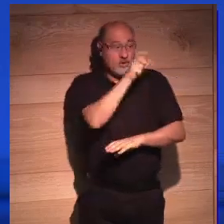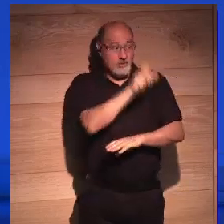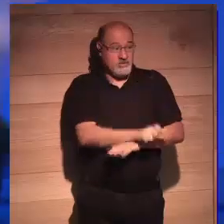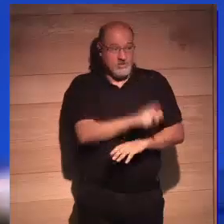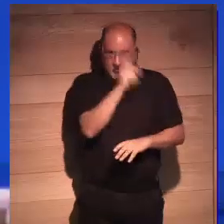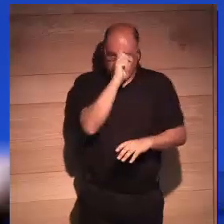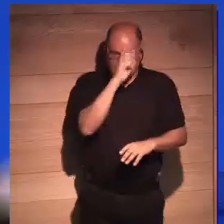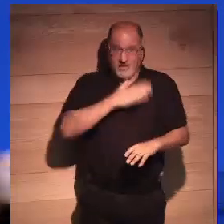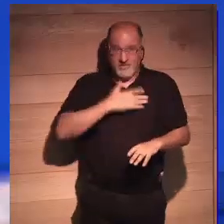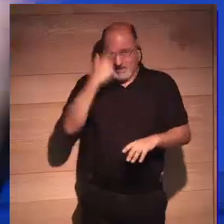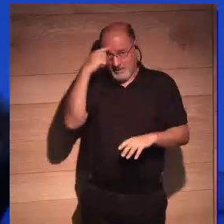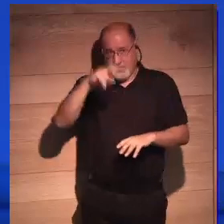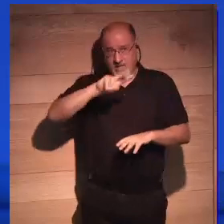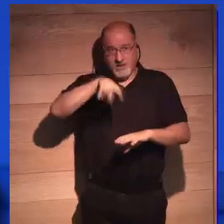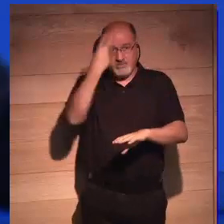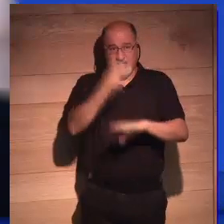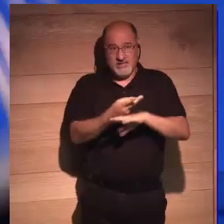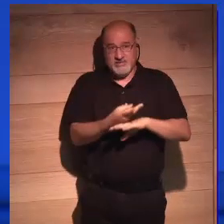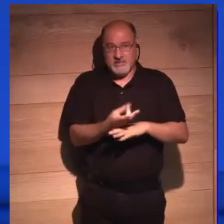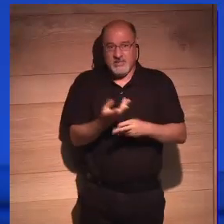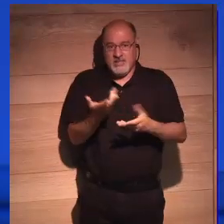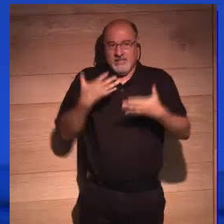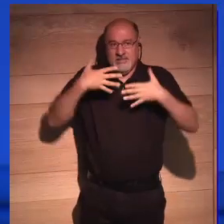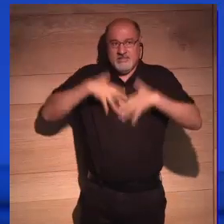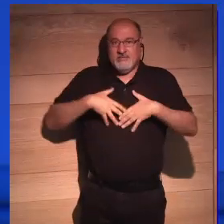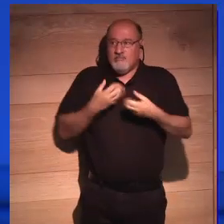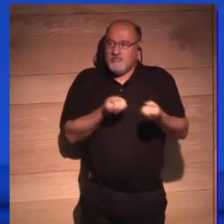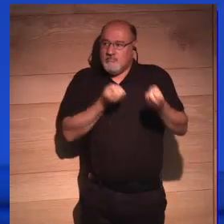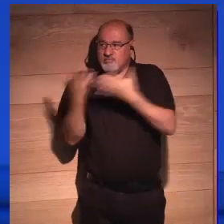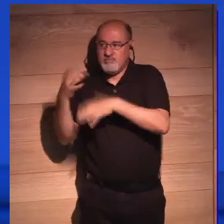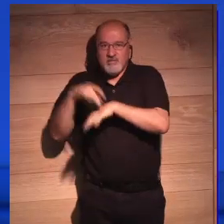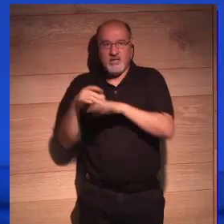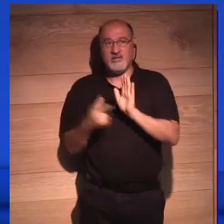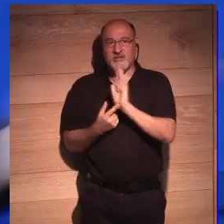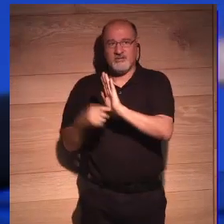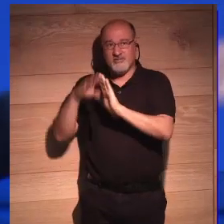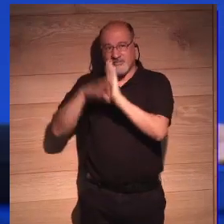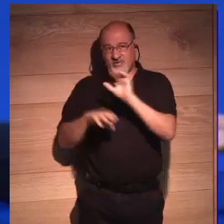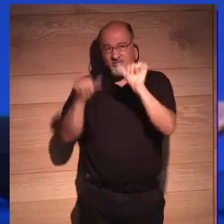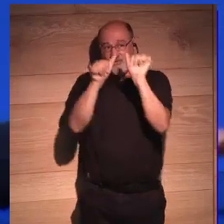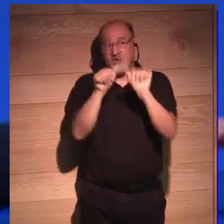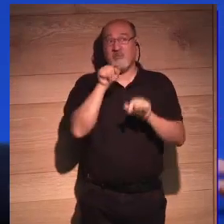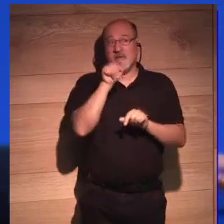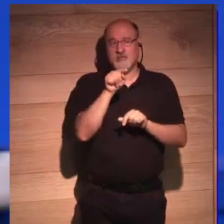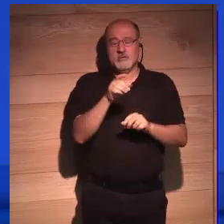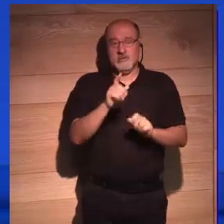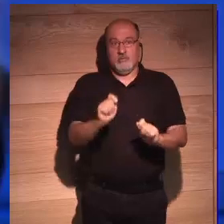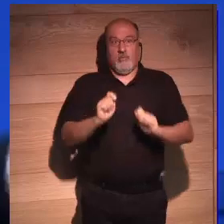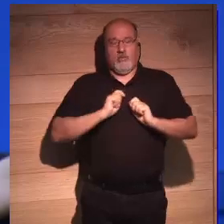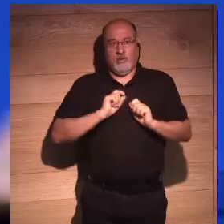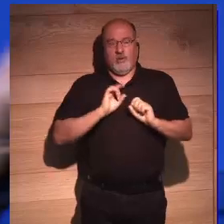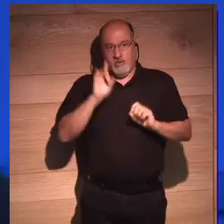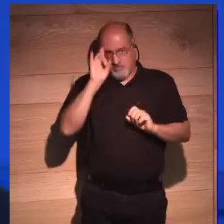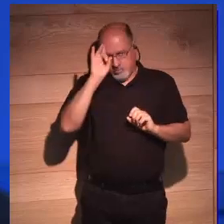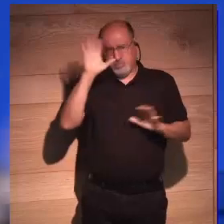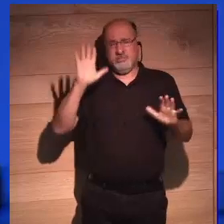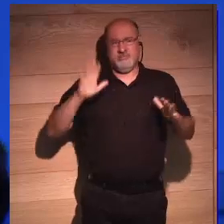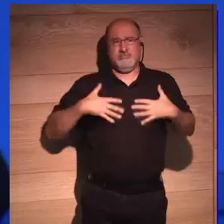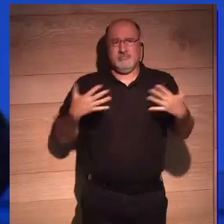perspective, it's like a shortcut, really, a mental exercise to put yourself in somebody else's shoes. And these sorts of experiences, there's been quite a lot of